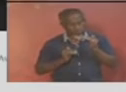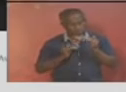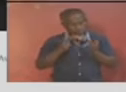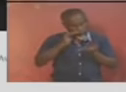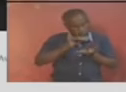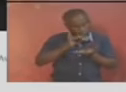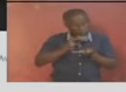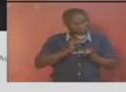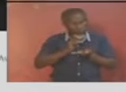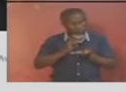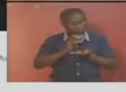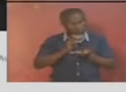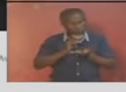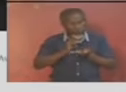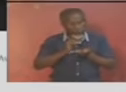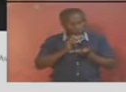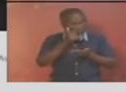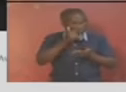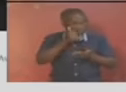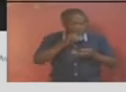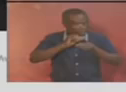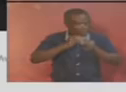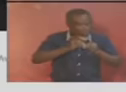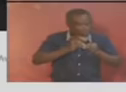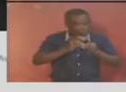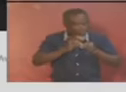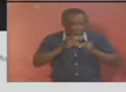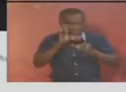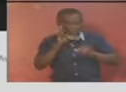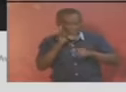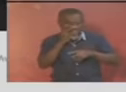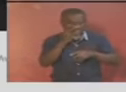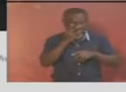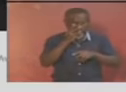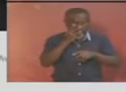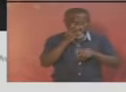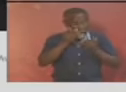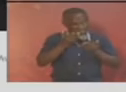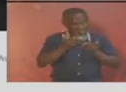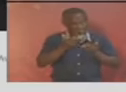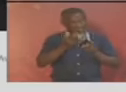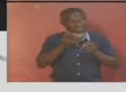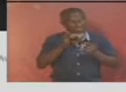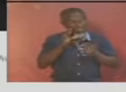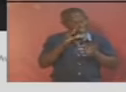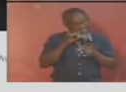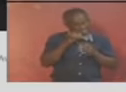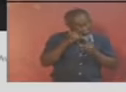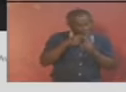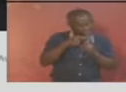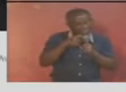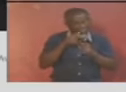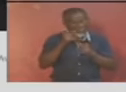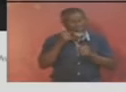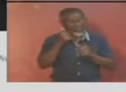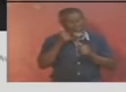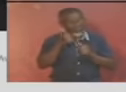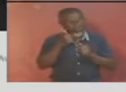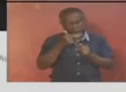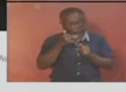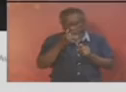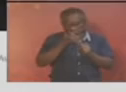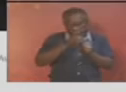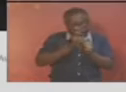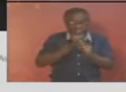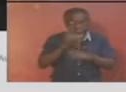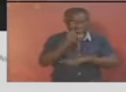daily numbers, with our 7-day rolling average currently standing around 3 cases per day.